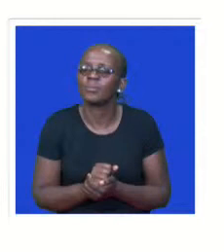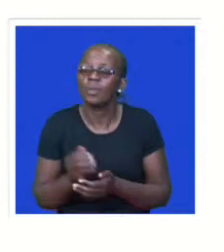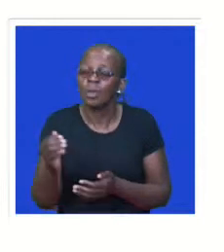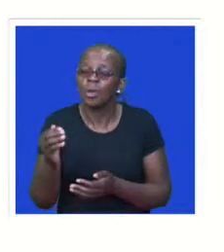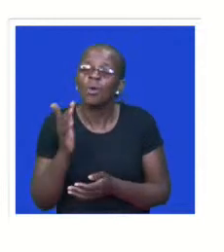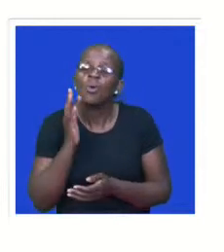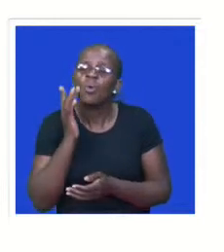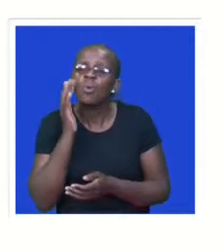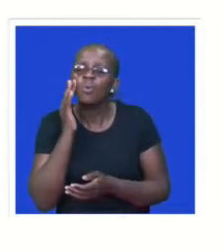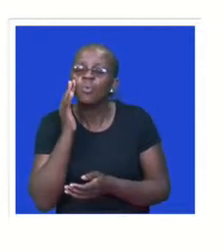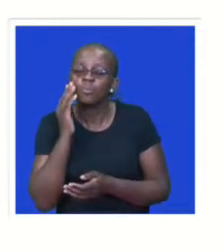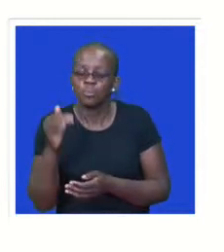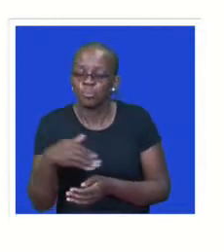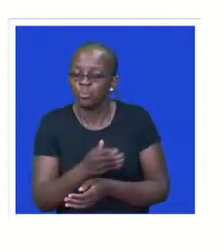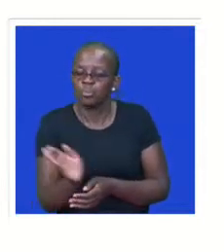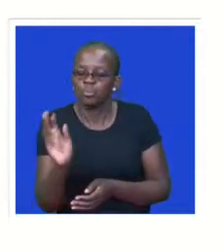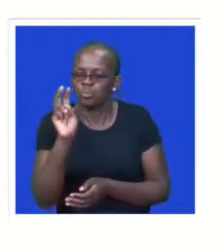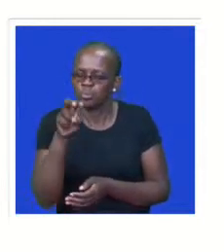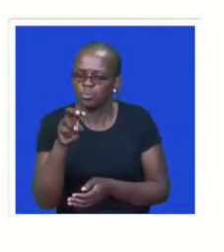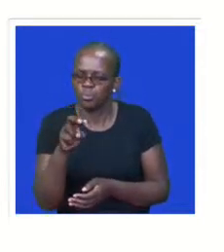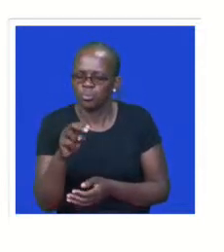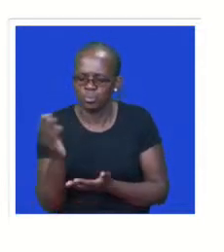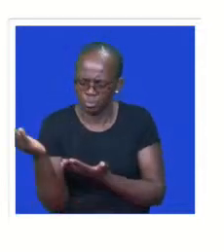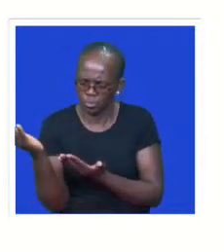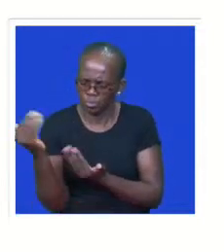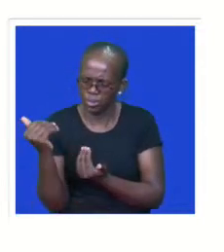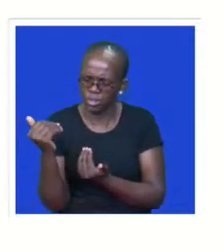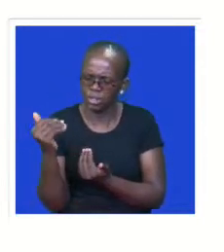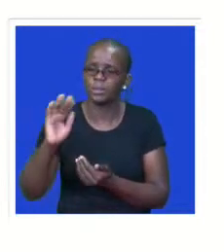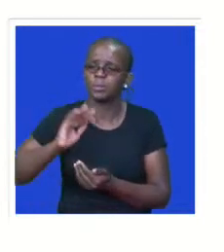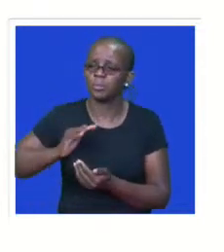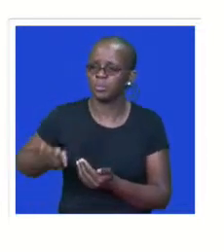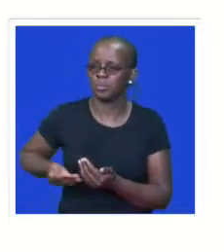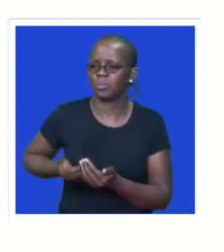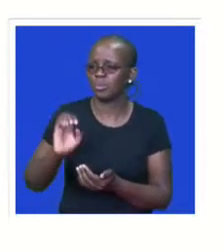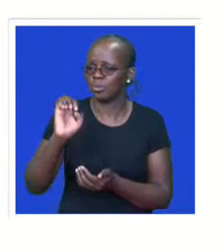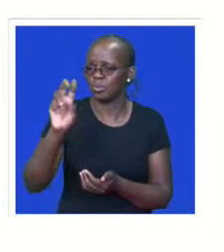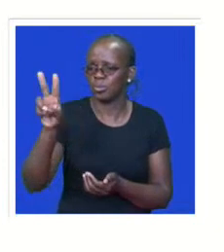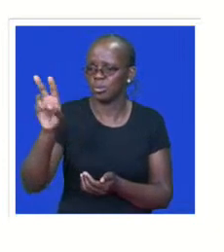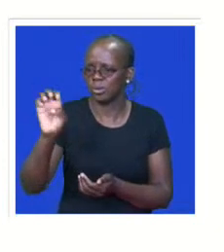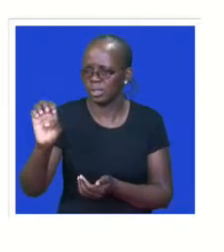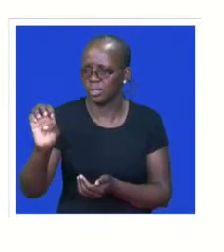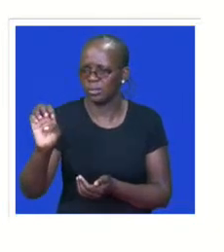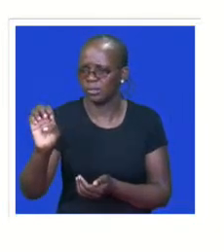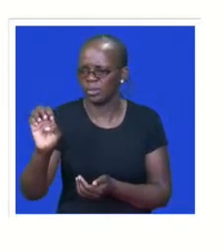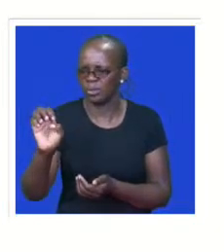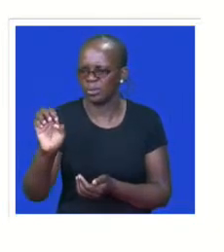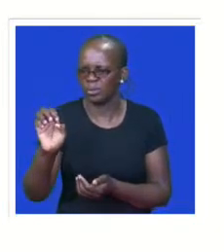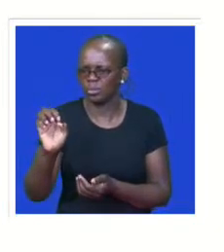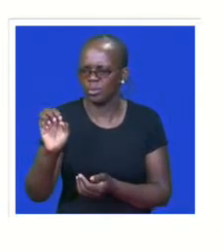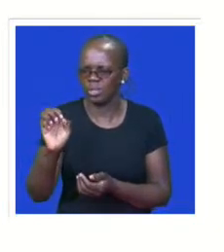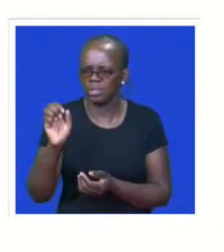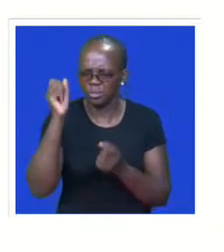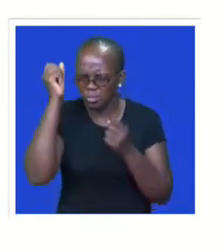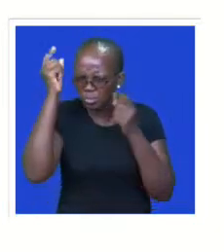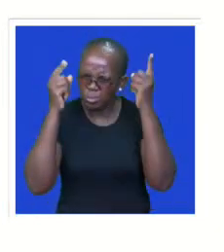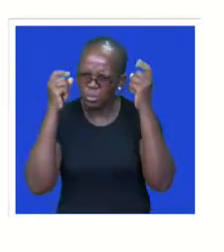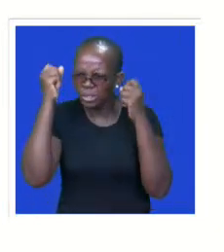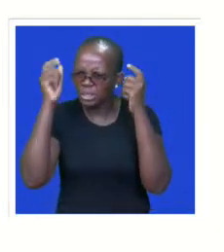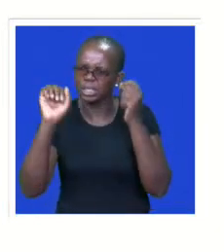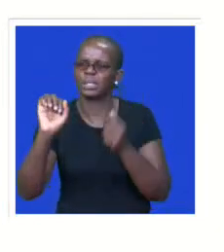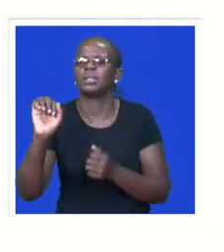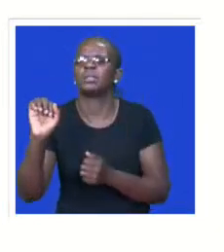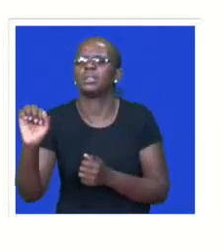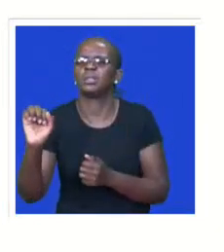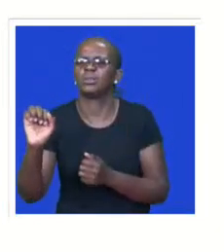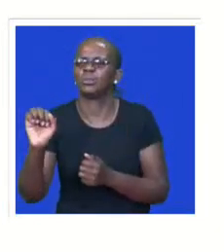came to her, she decided to eat the fruit, knowing exactly what